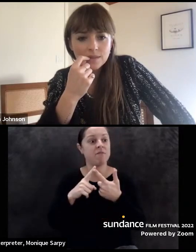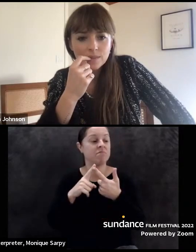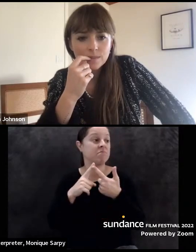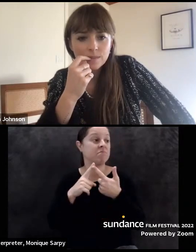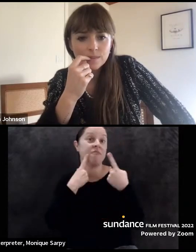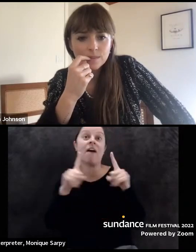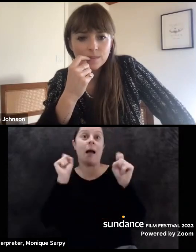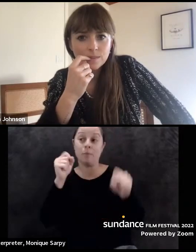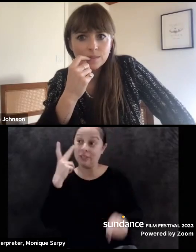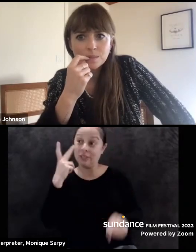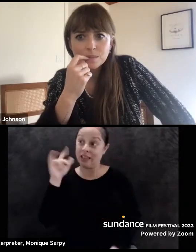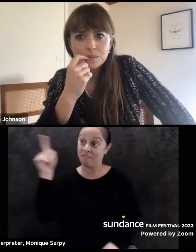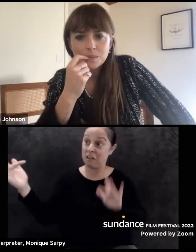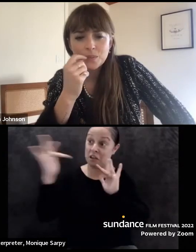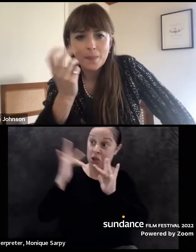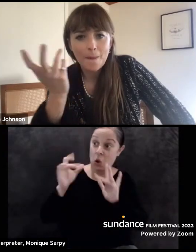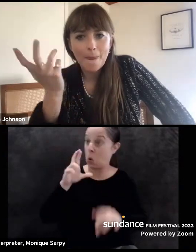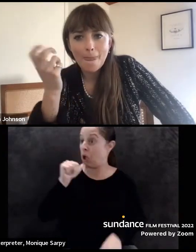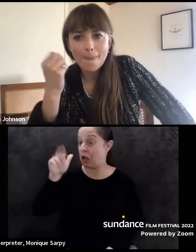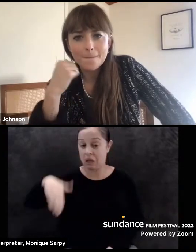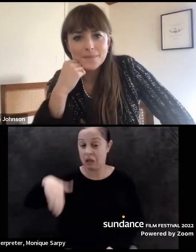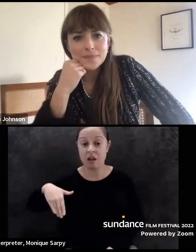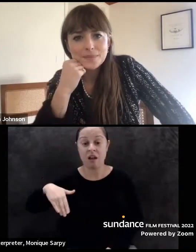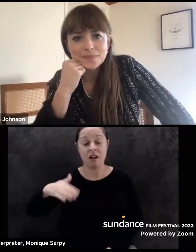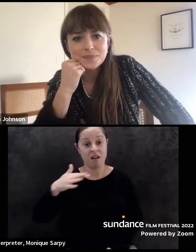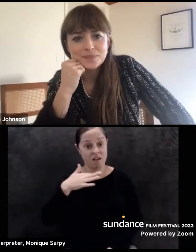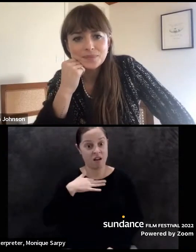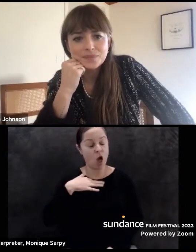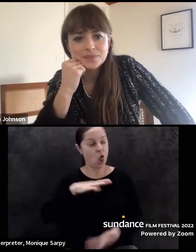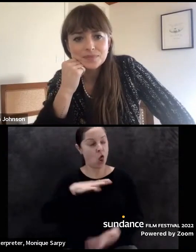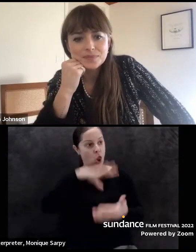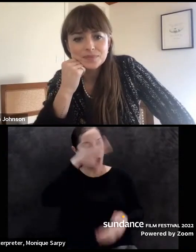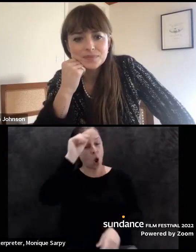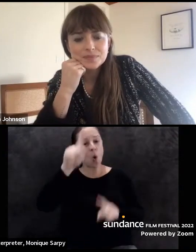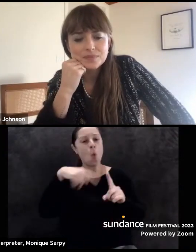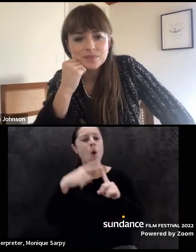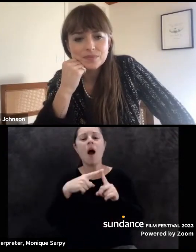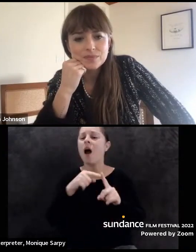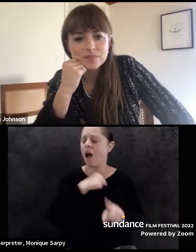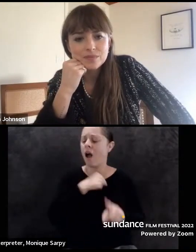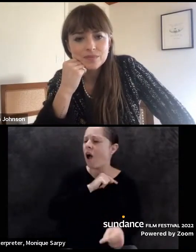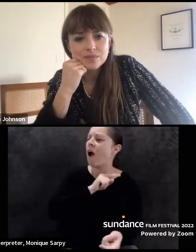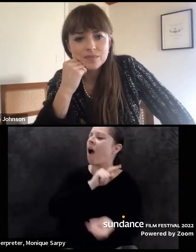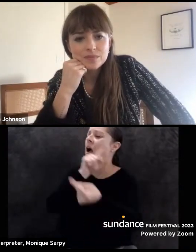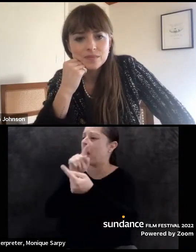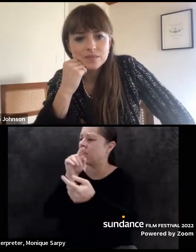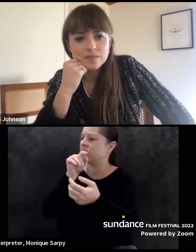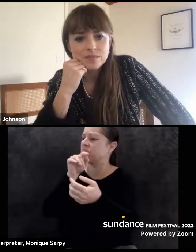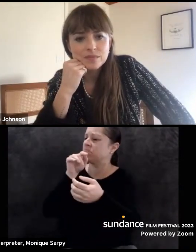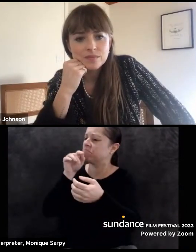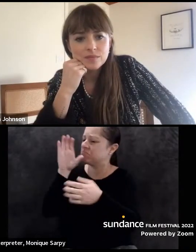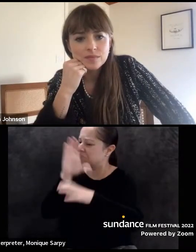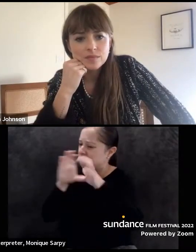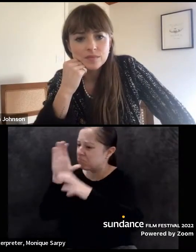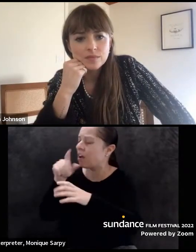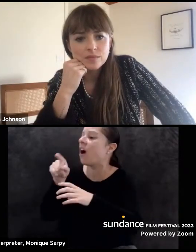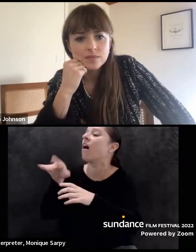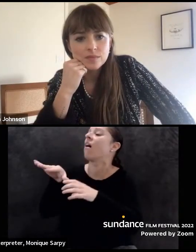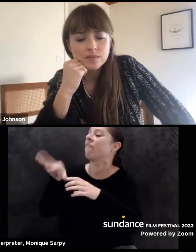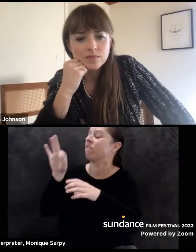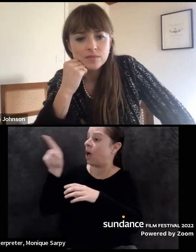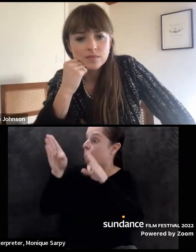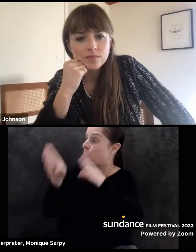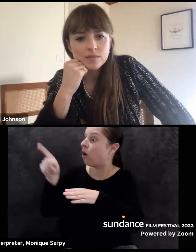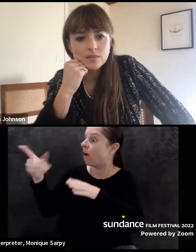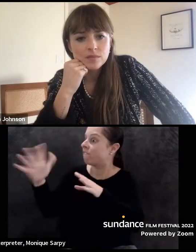they haven't. I found out about it one time when I, you know, went to somebody who I didn't follow to message them. I seen they had messaged me all these things. And